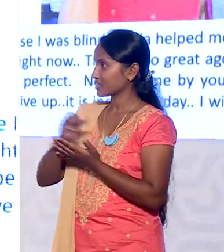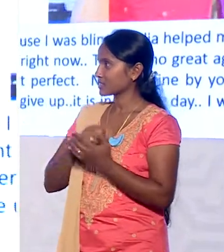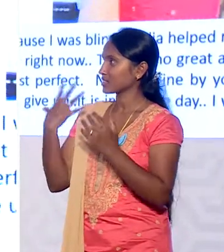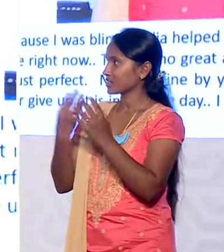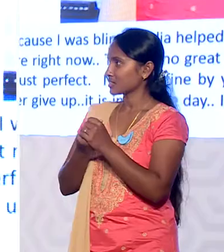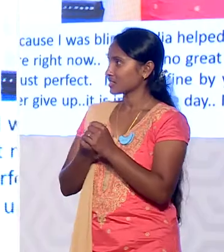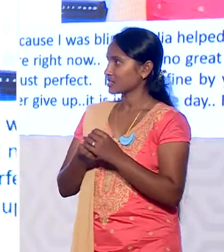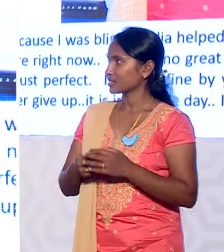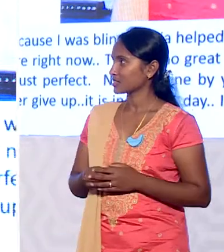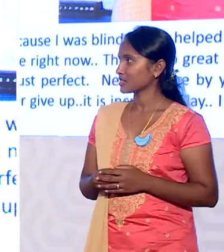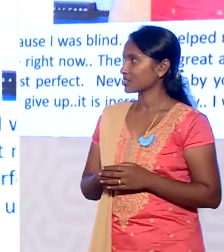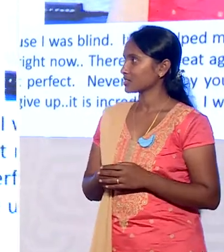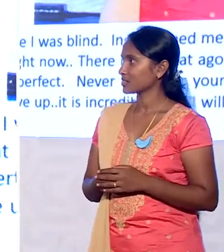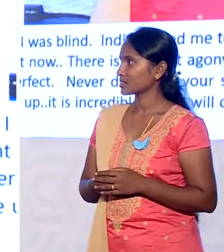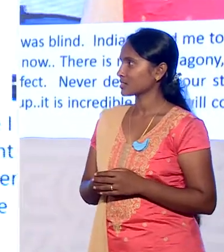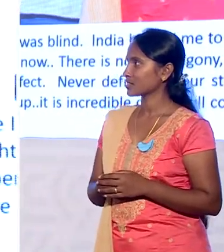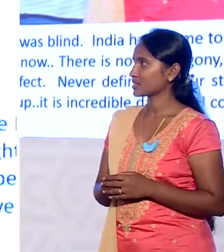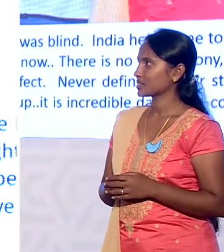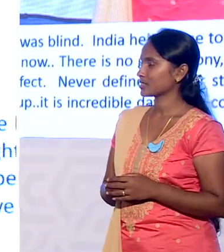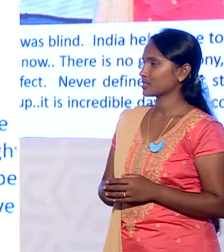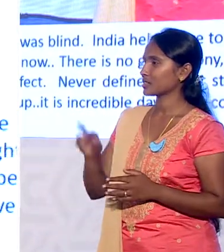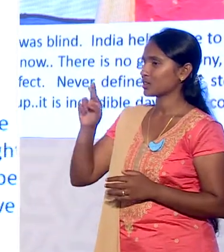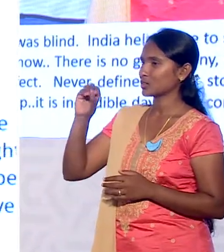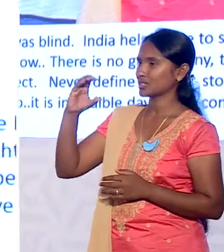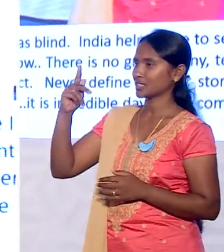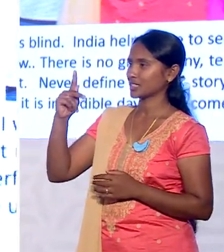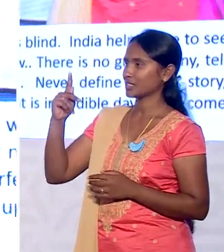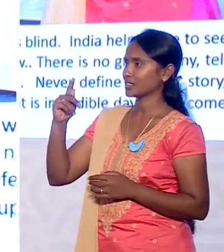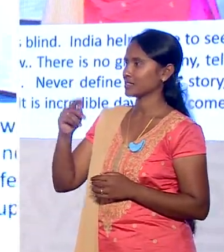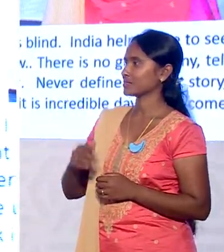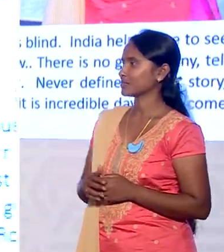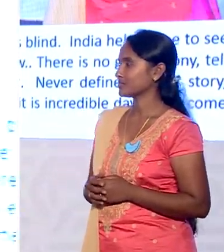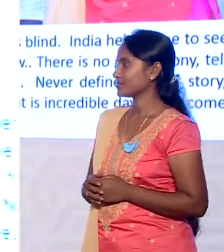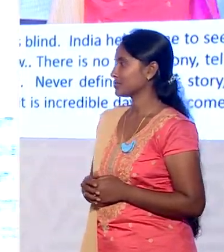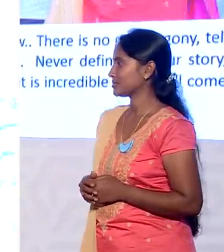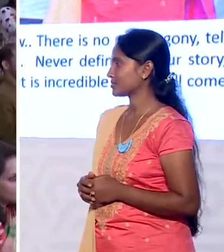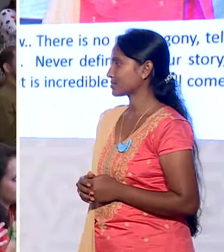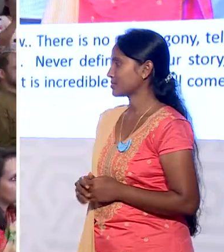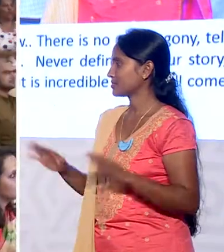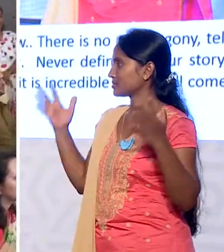inclusion revolution will not be ignored. Rock it! Thank you!